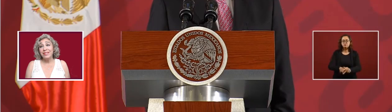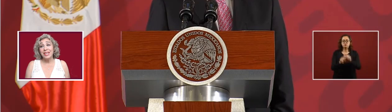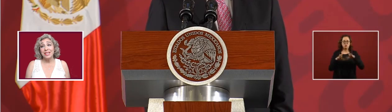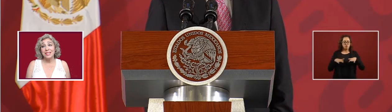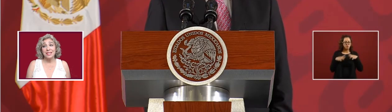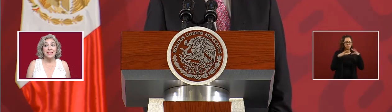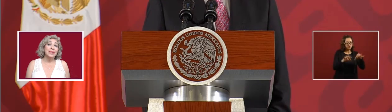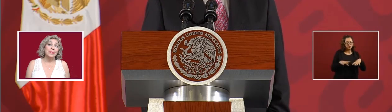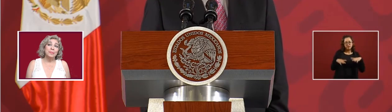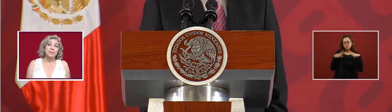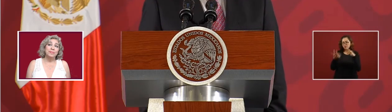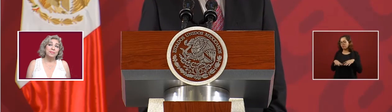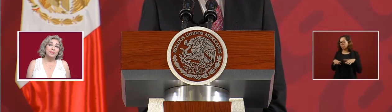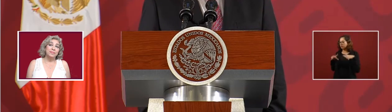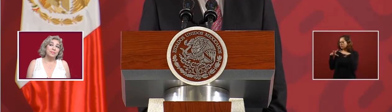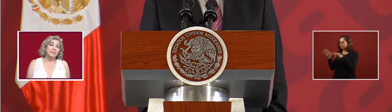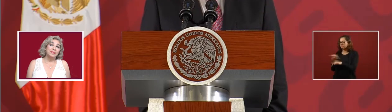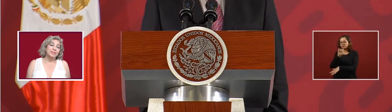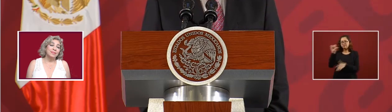1970s.